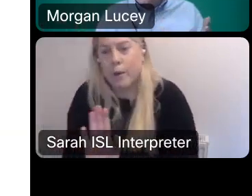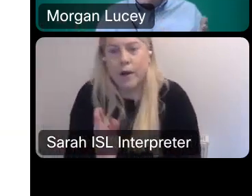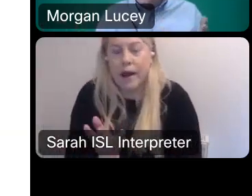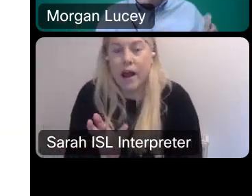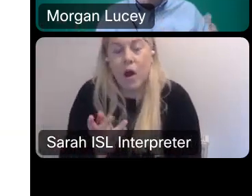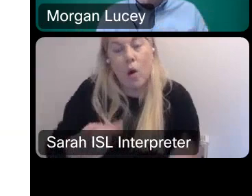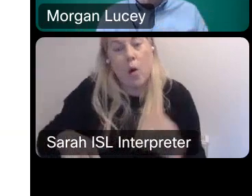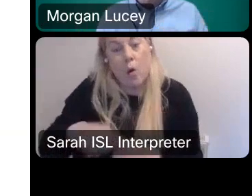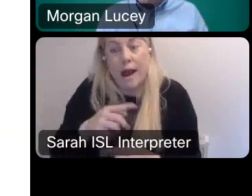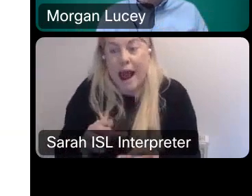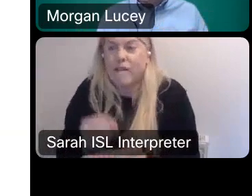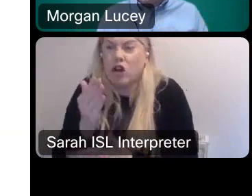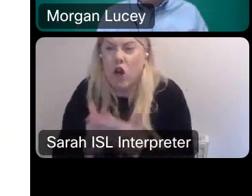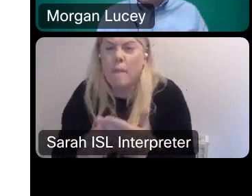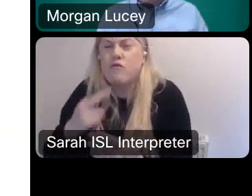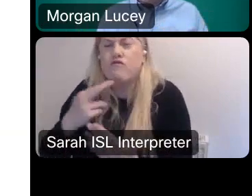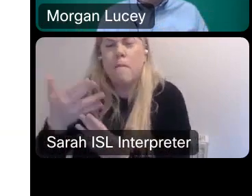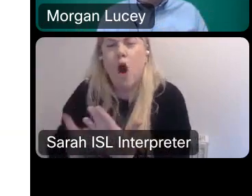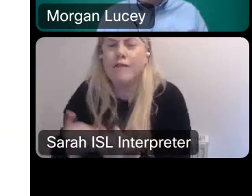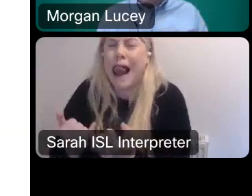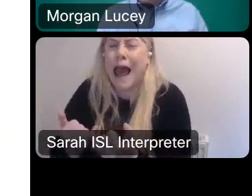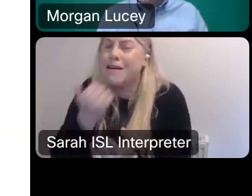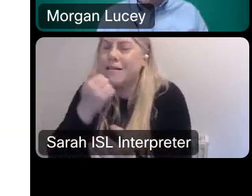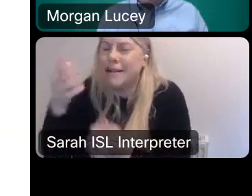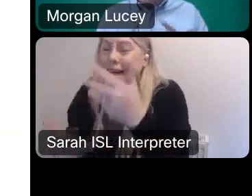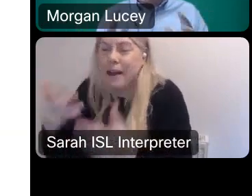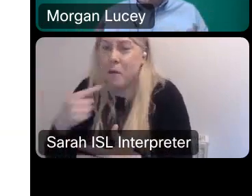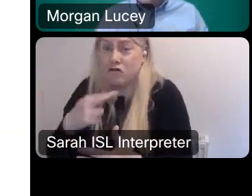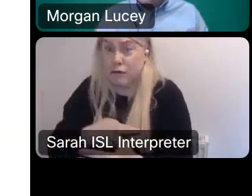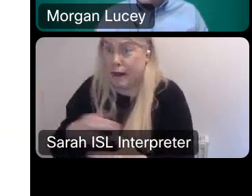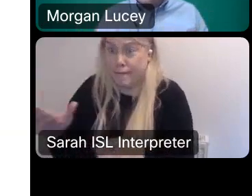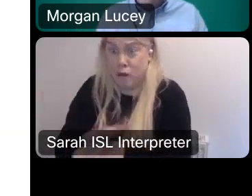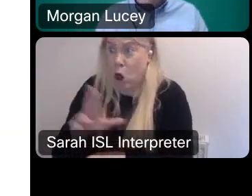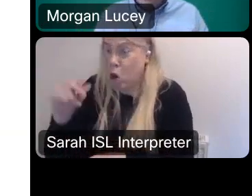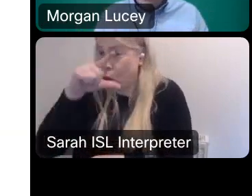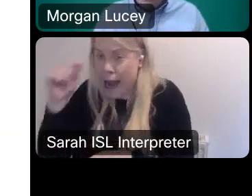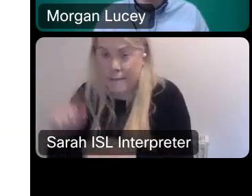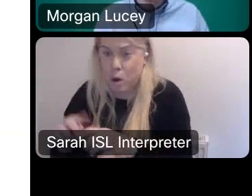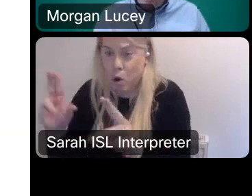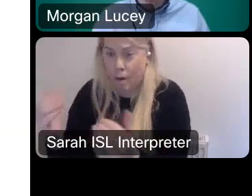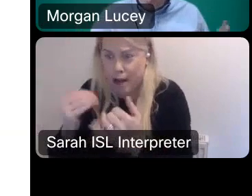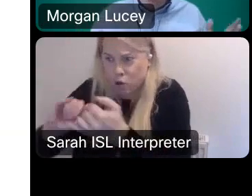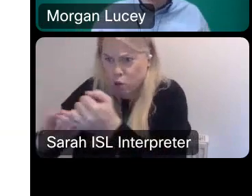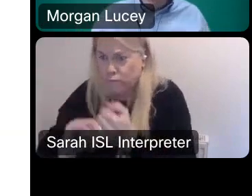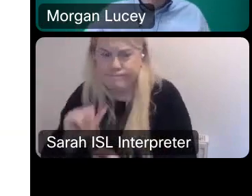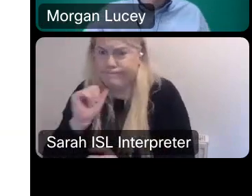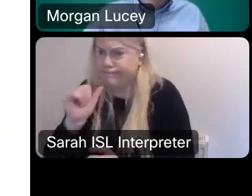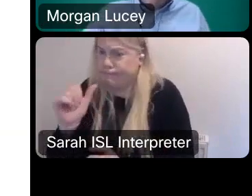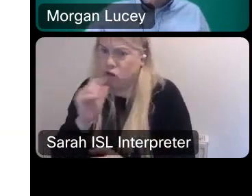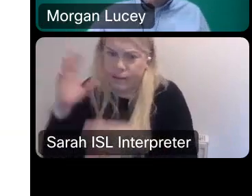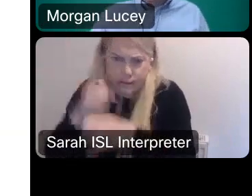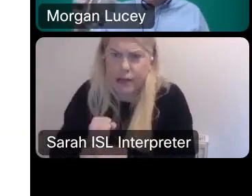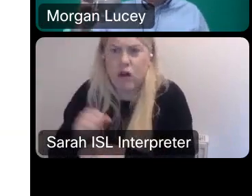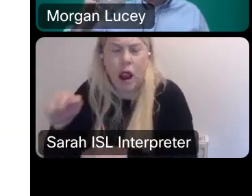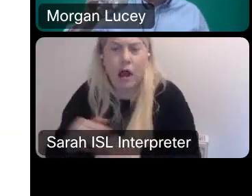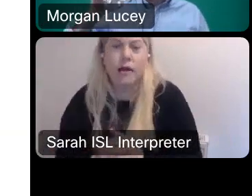some statistical reports, but all of that is de-identified and anonymized completely. And I'm happy to take further questions